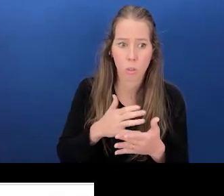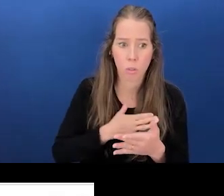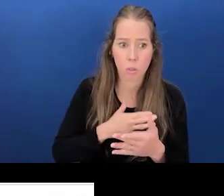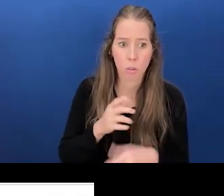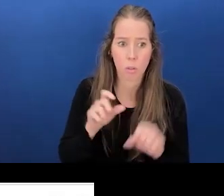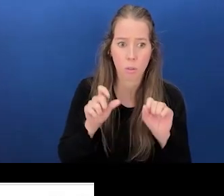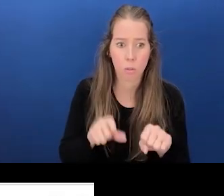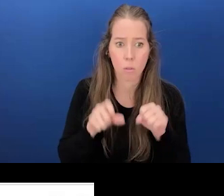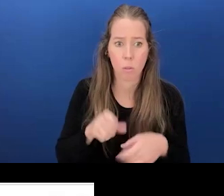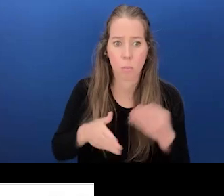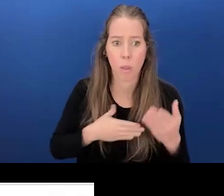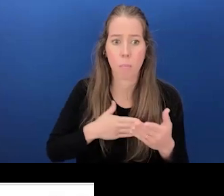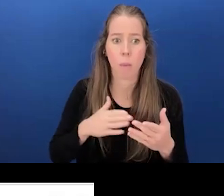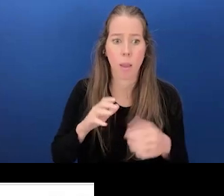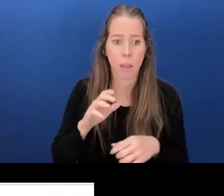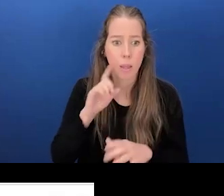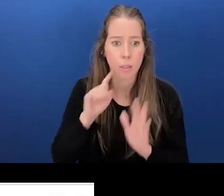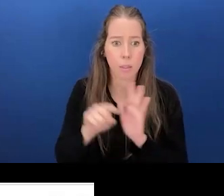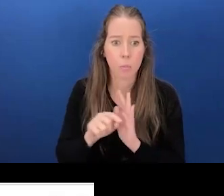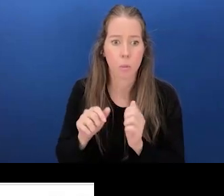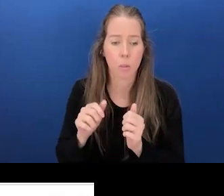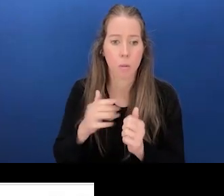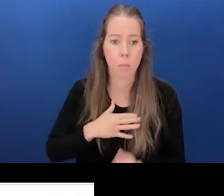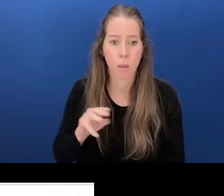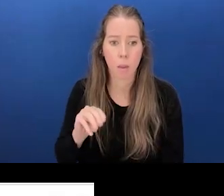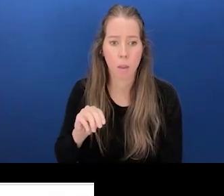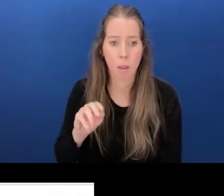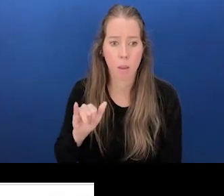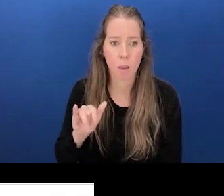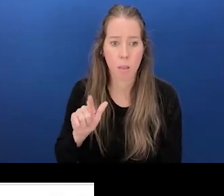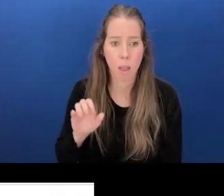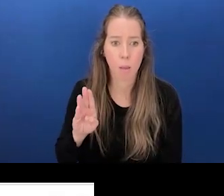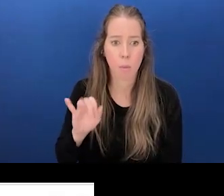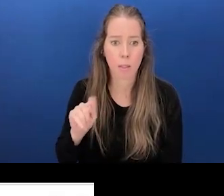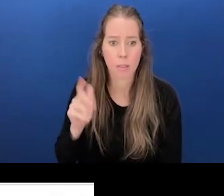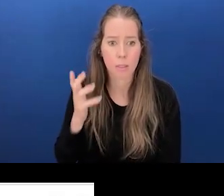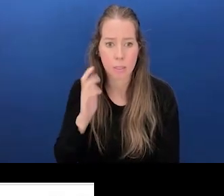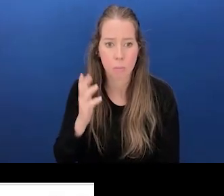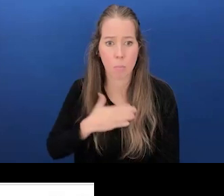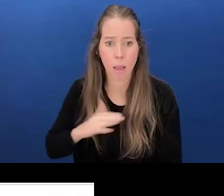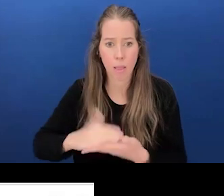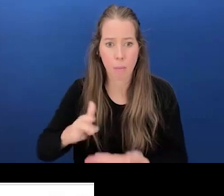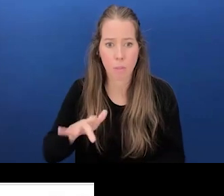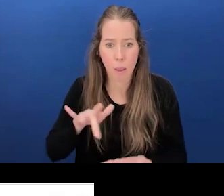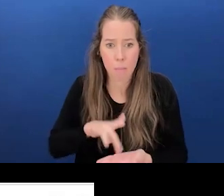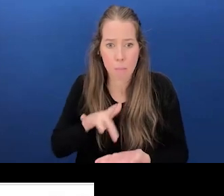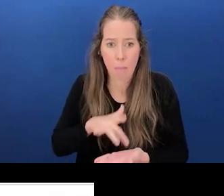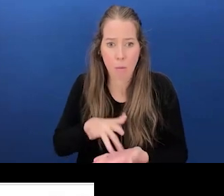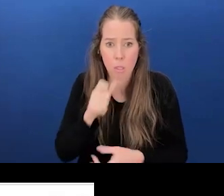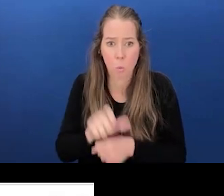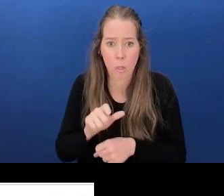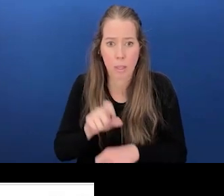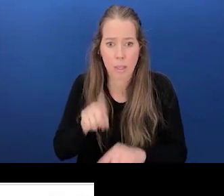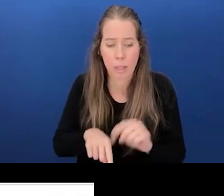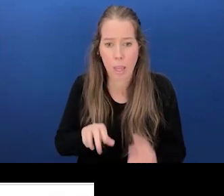lab IT. It seems that my laptop mouse is not working. I am not able to right click and